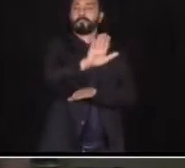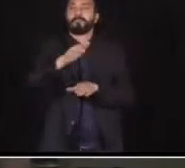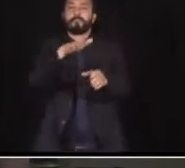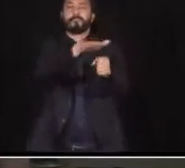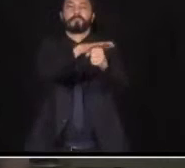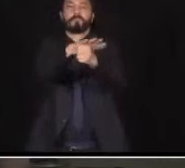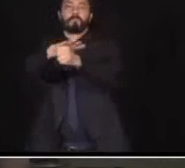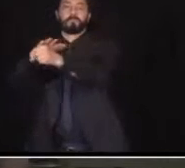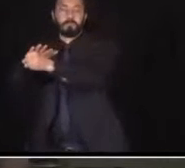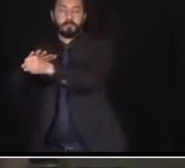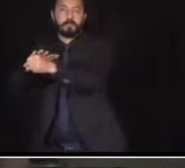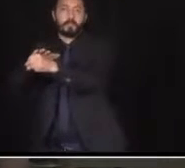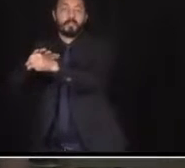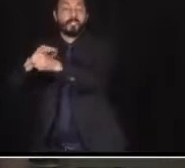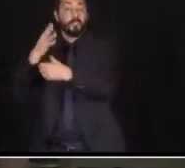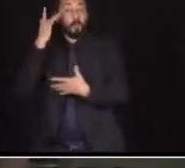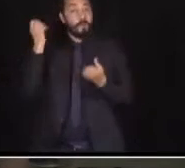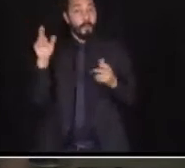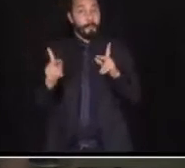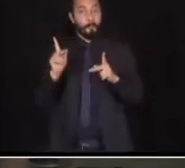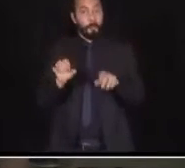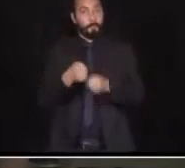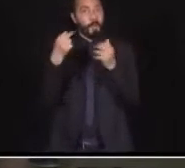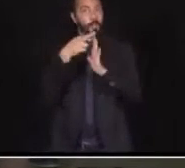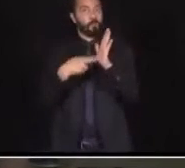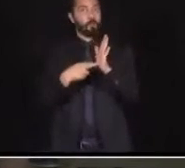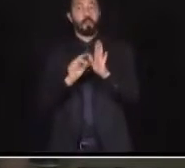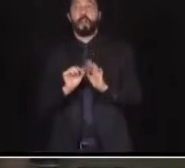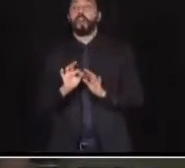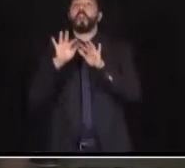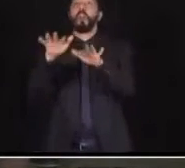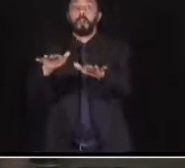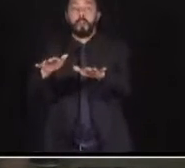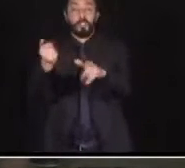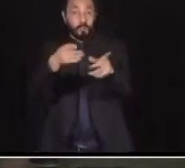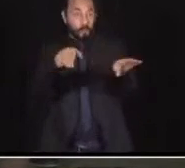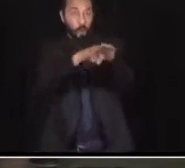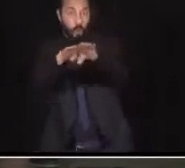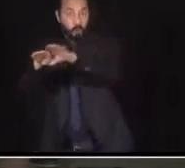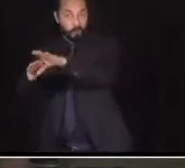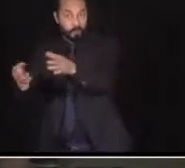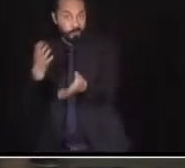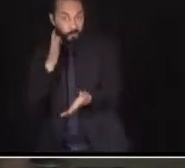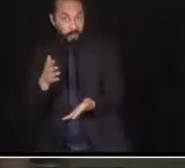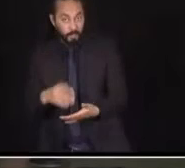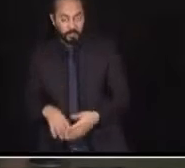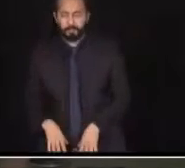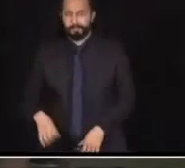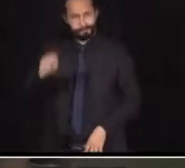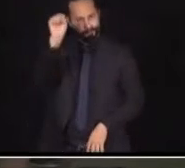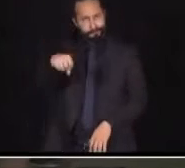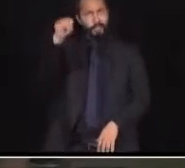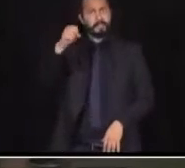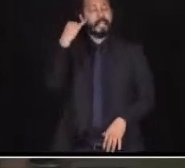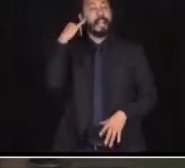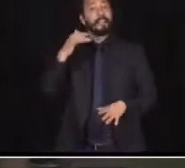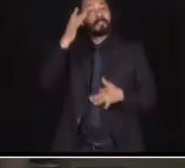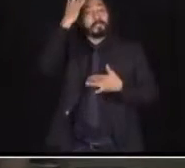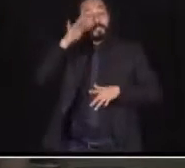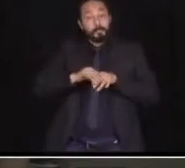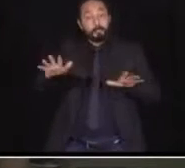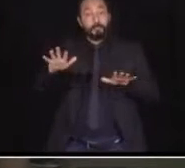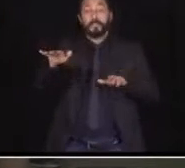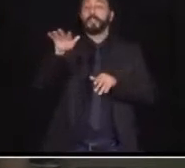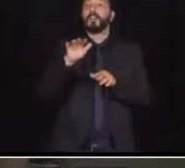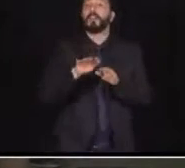those that continue to break the rules? Yeah, if the spread continues and it goes into other regions, yes, the answer is yes. But again,